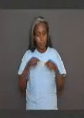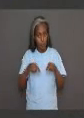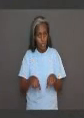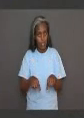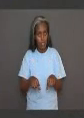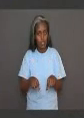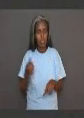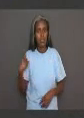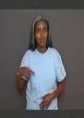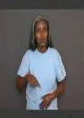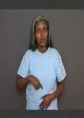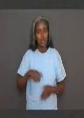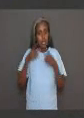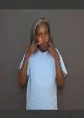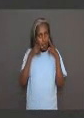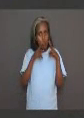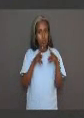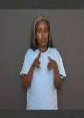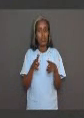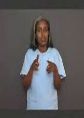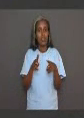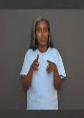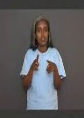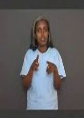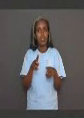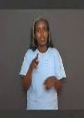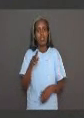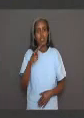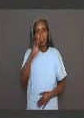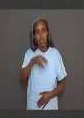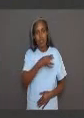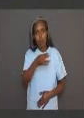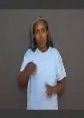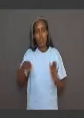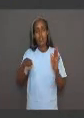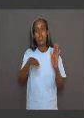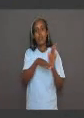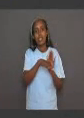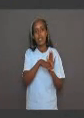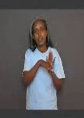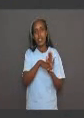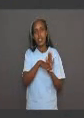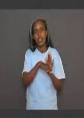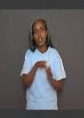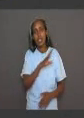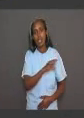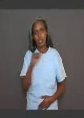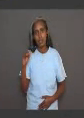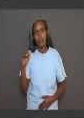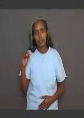Today, we will look at tabular representation